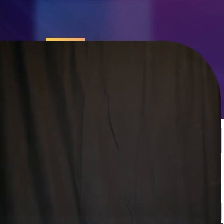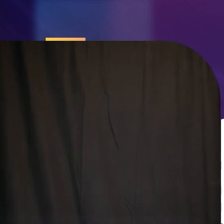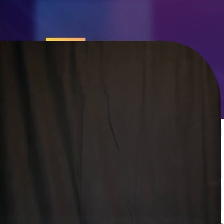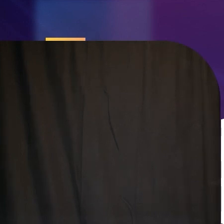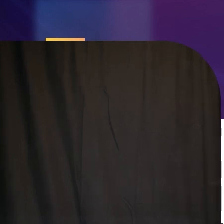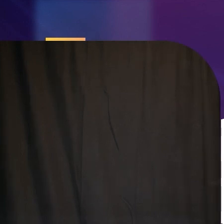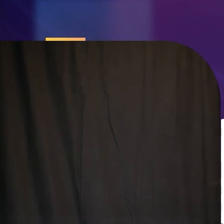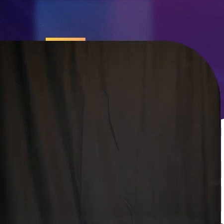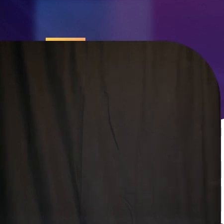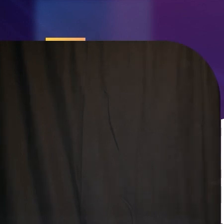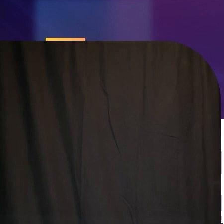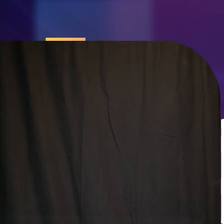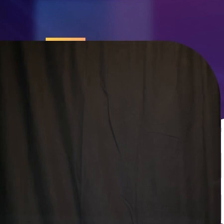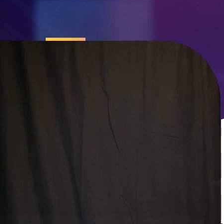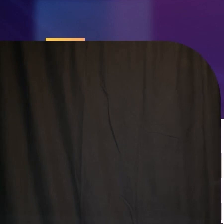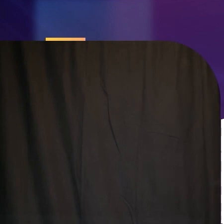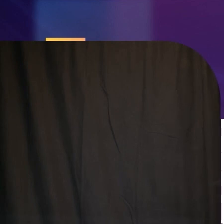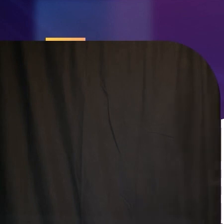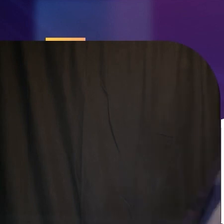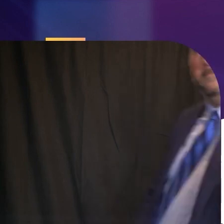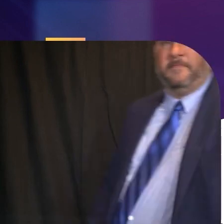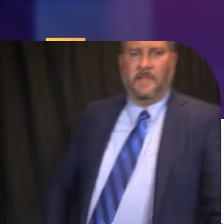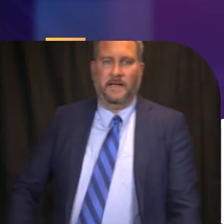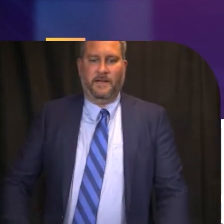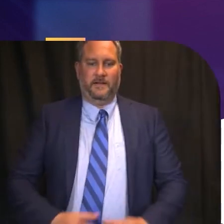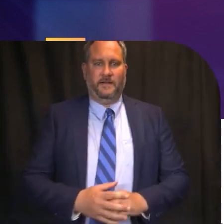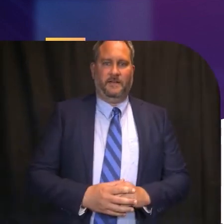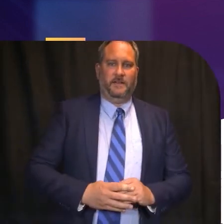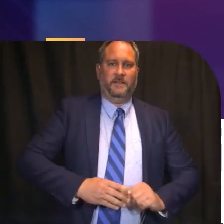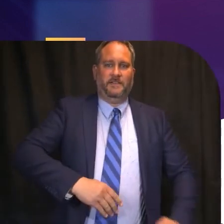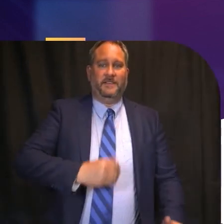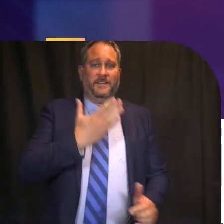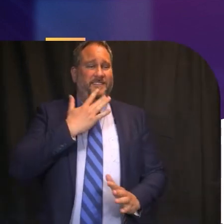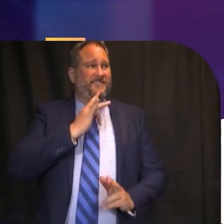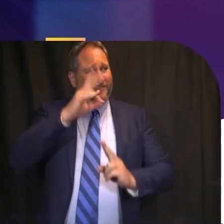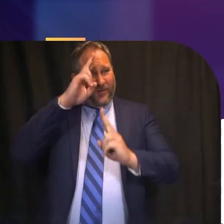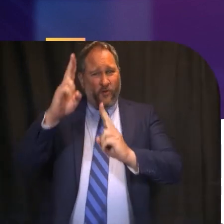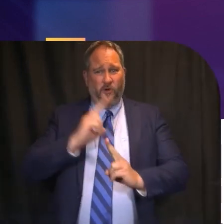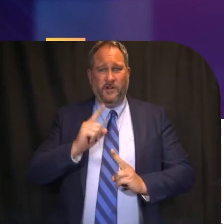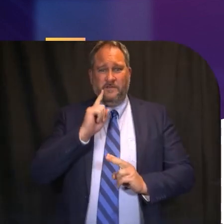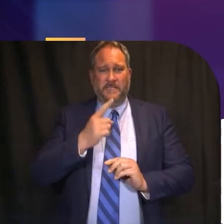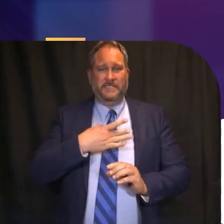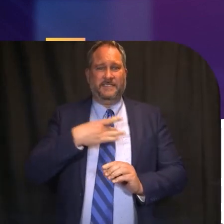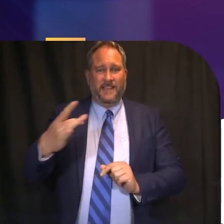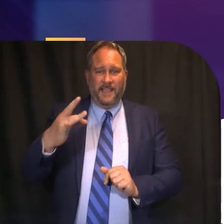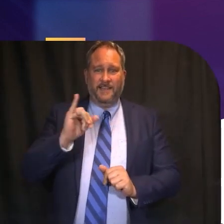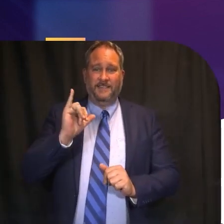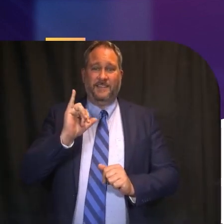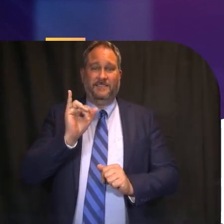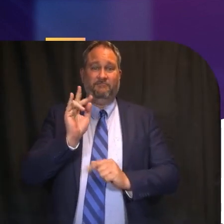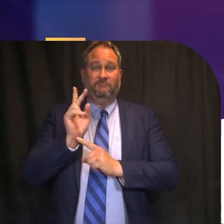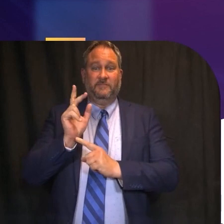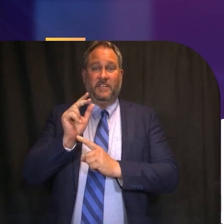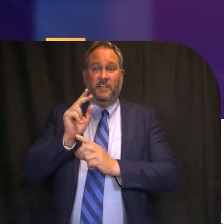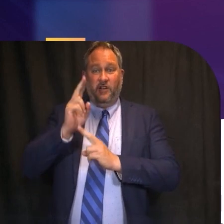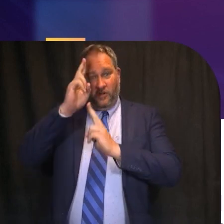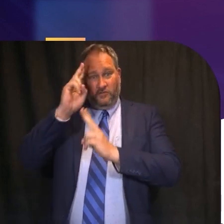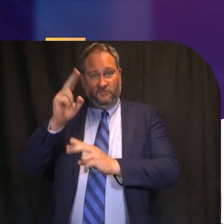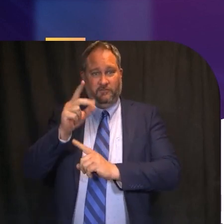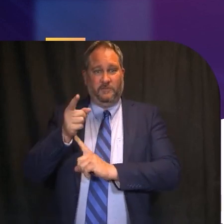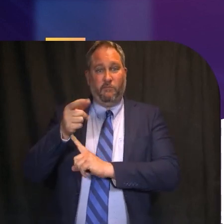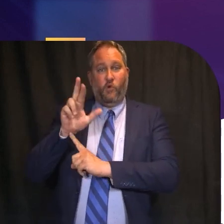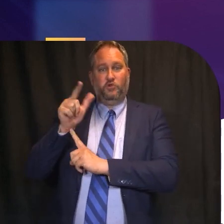of Respectability, specifically Lauren Applebaum and Vanny Lee, for encouraging me to apply for this award. I want to thank the AAPD team